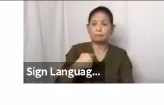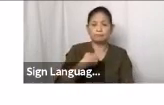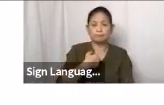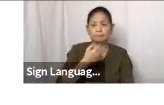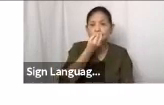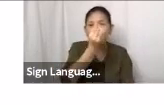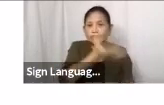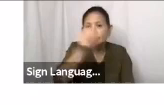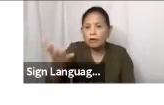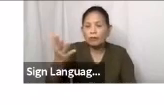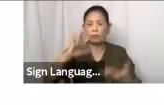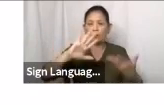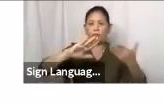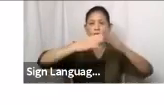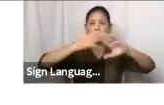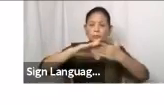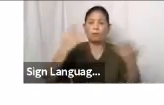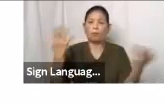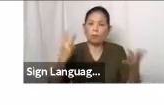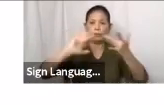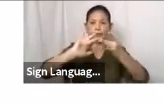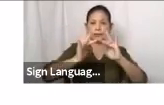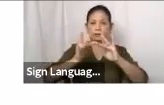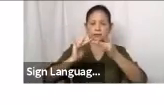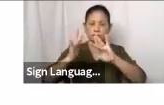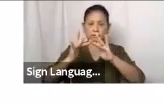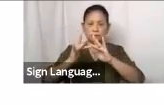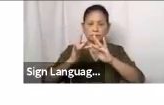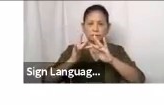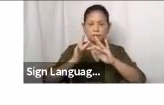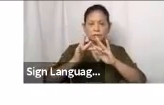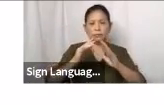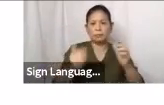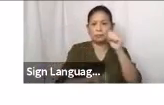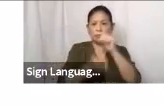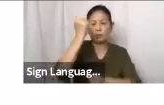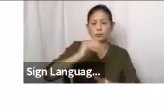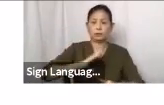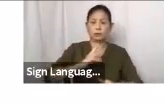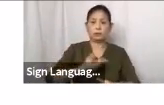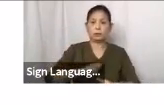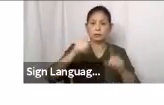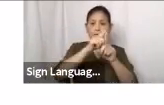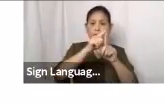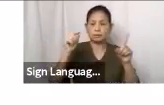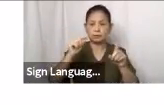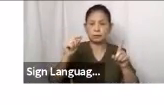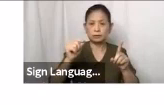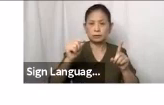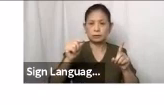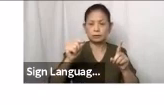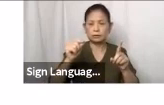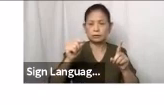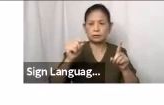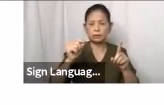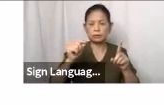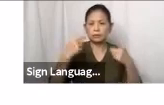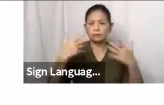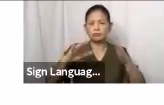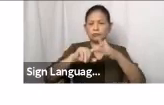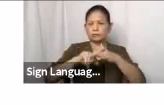as well as from the internet, many of our transgenders in Pakistan are starting this process at a very early